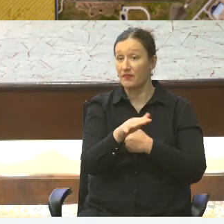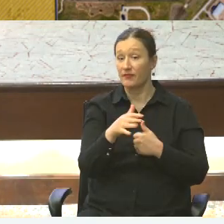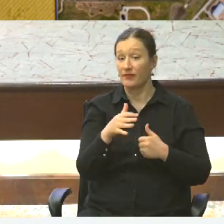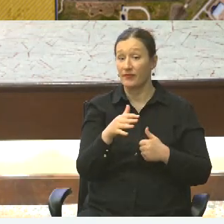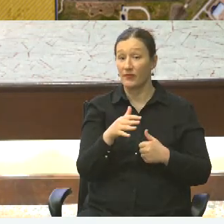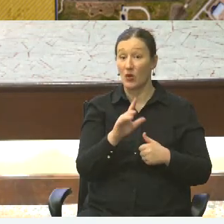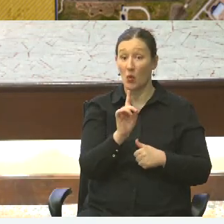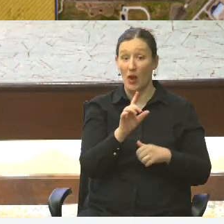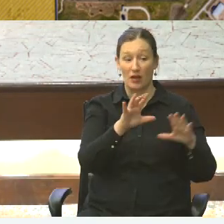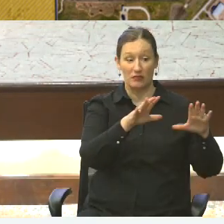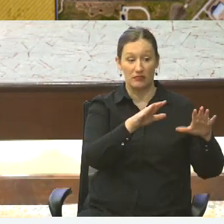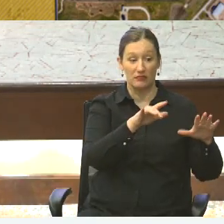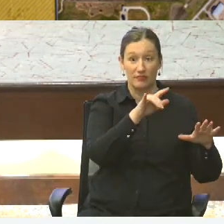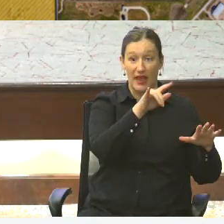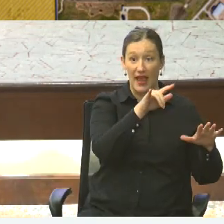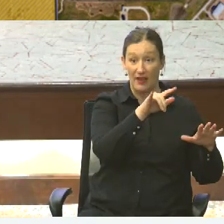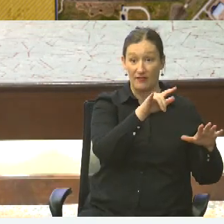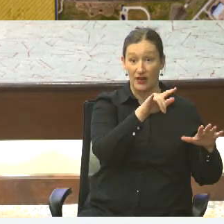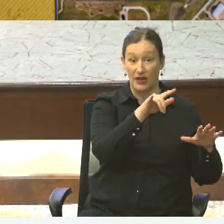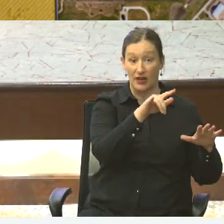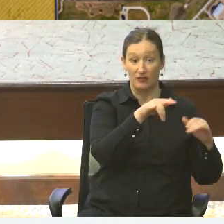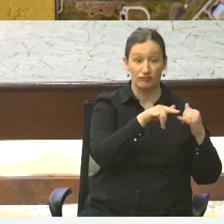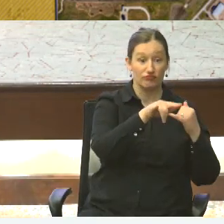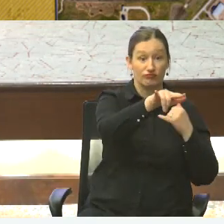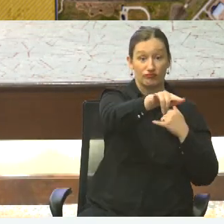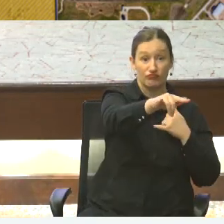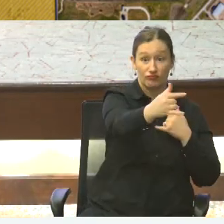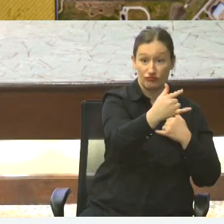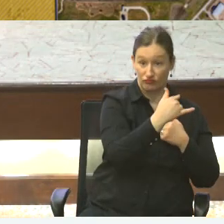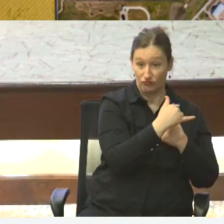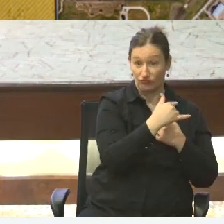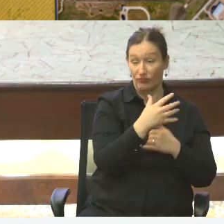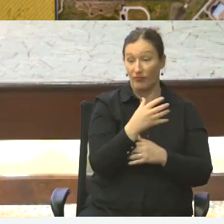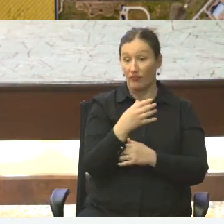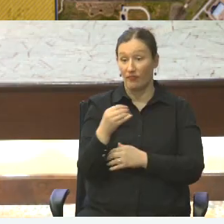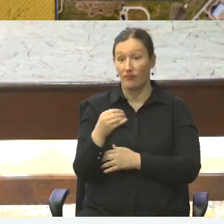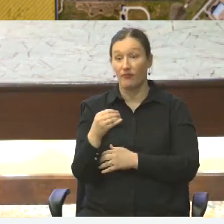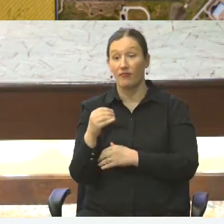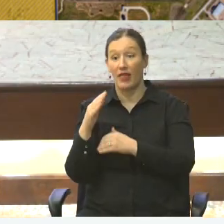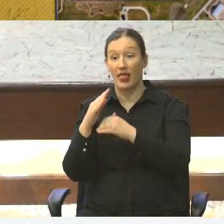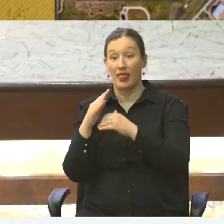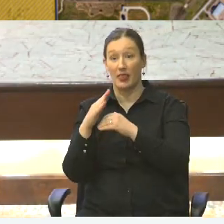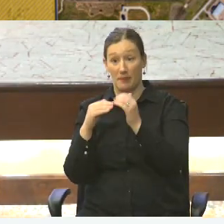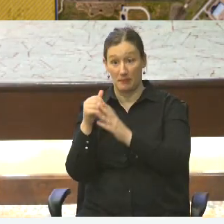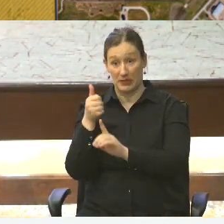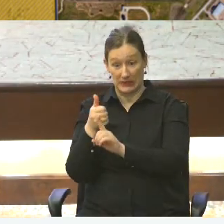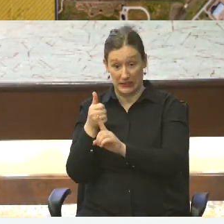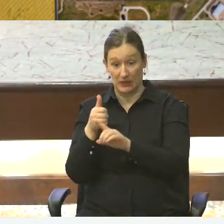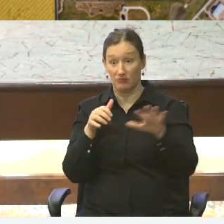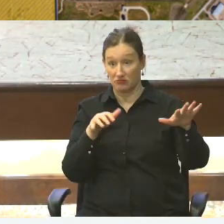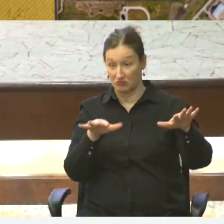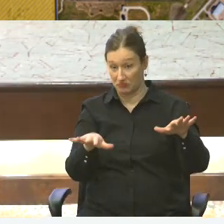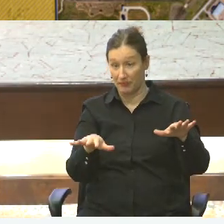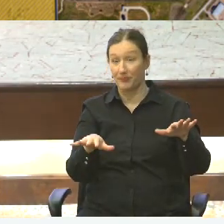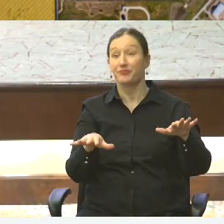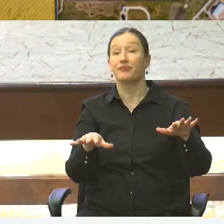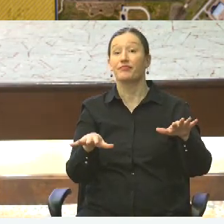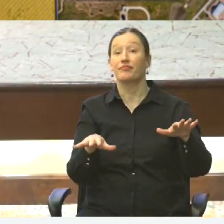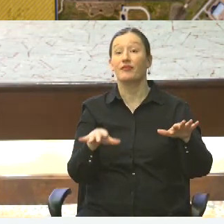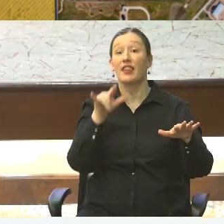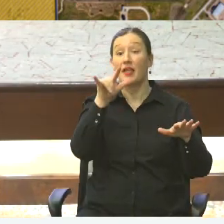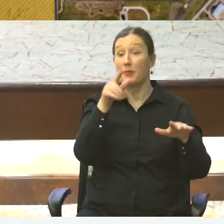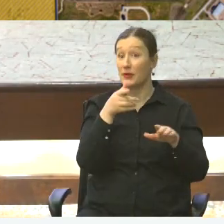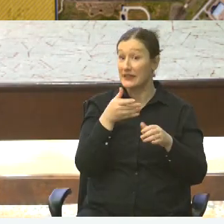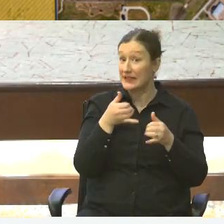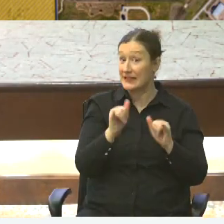airfield, the runways, the taxiways, and the apron areas. The developable port, the area of the airport that's capable of still